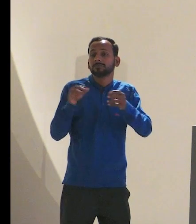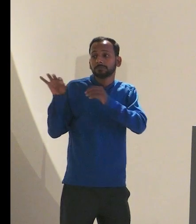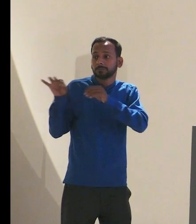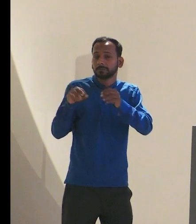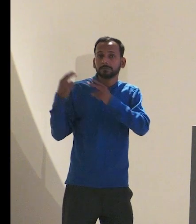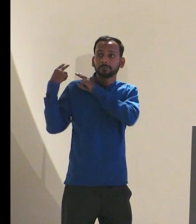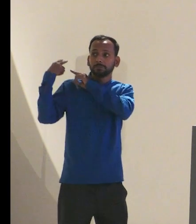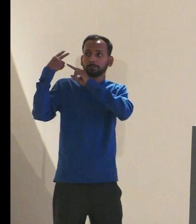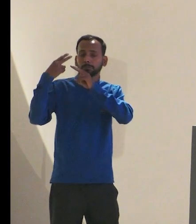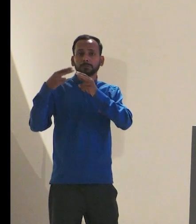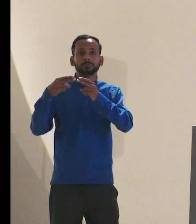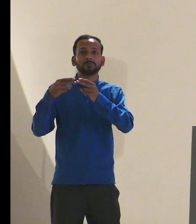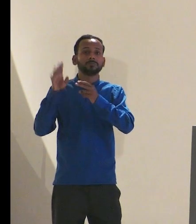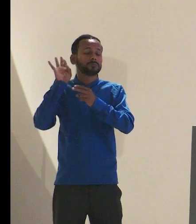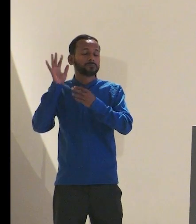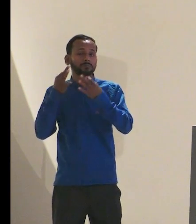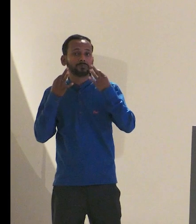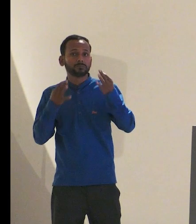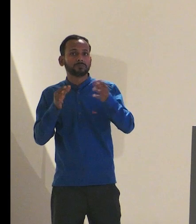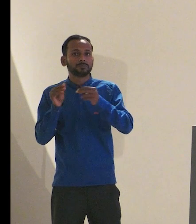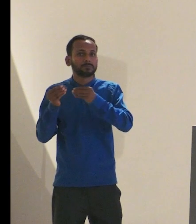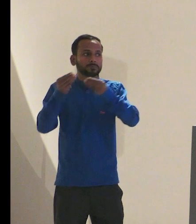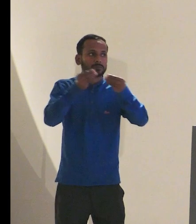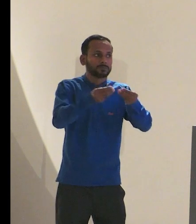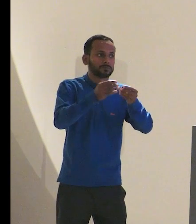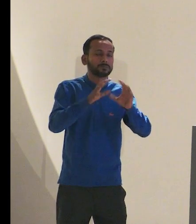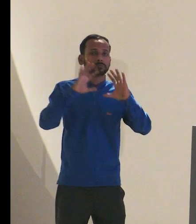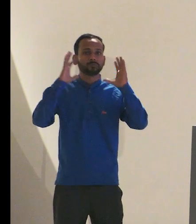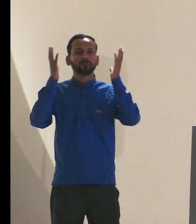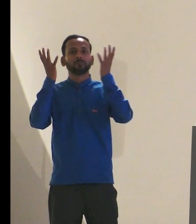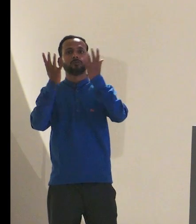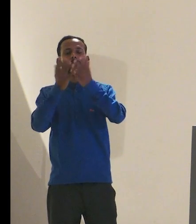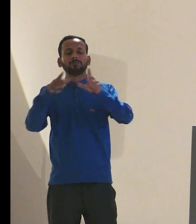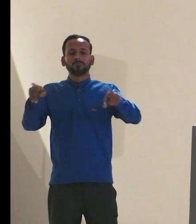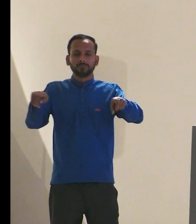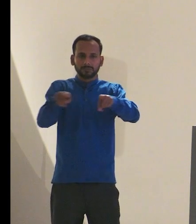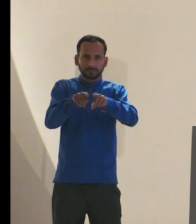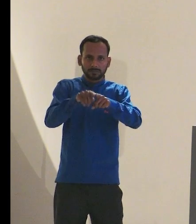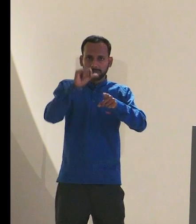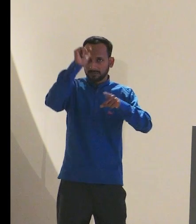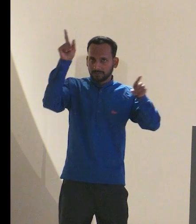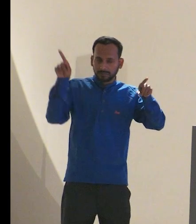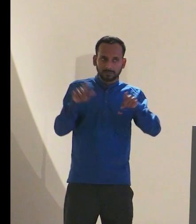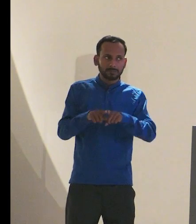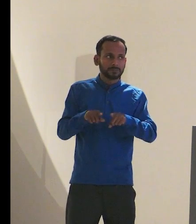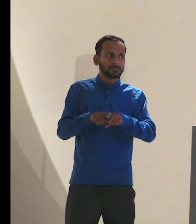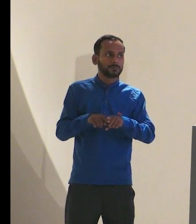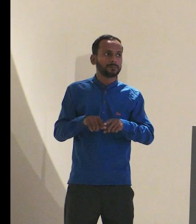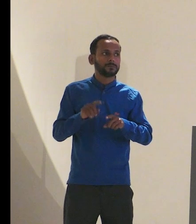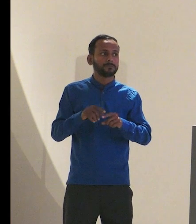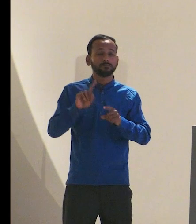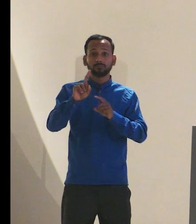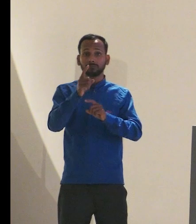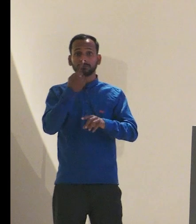paralleled the worldwide assertion against empire and racism. So the best we can do is